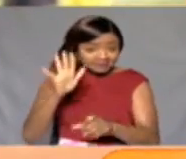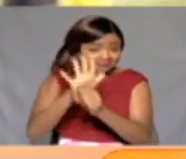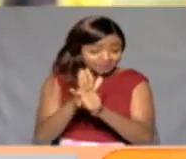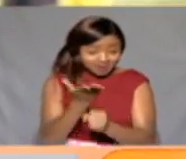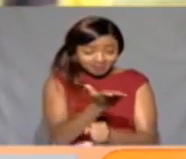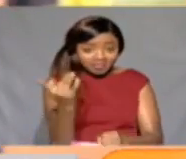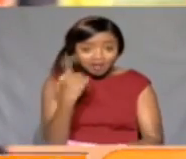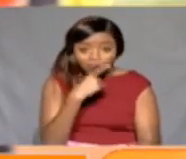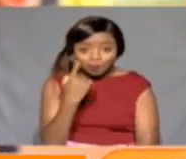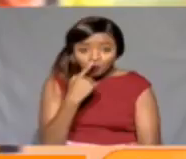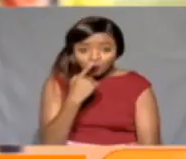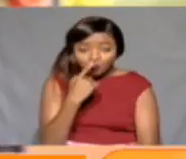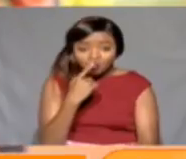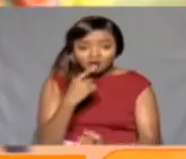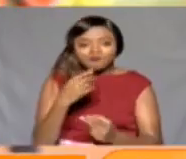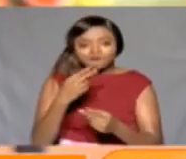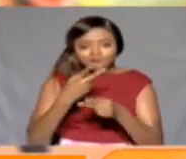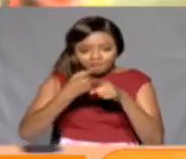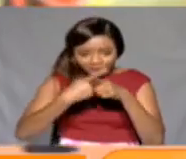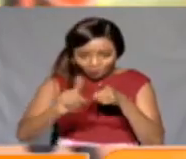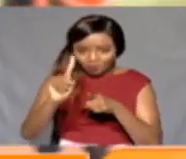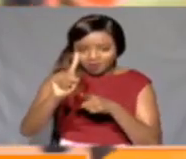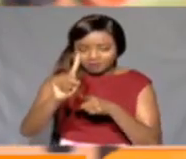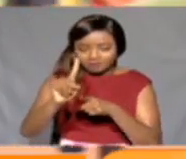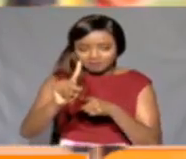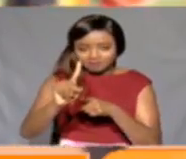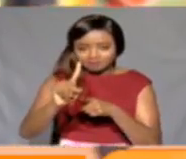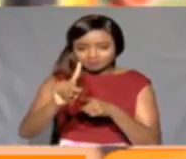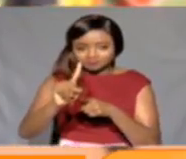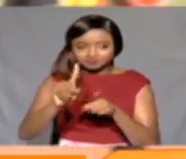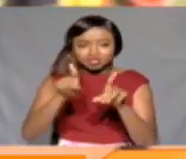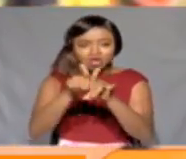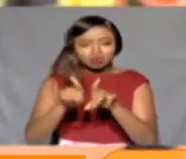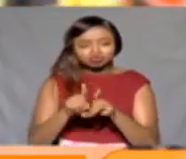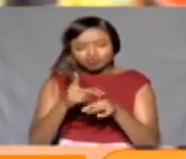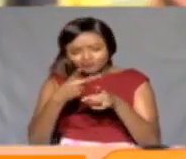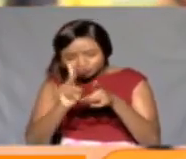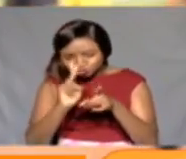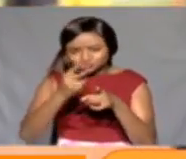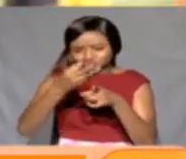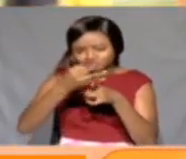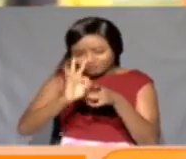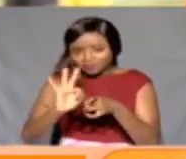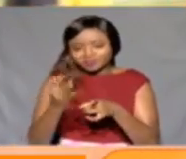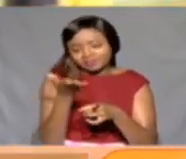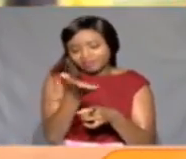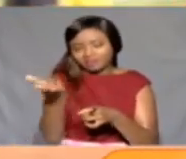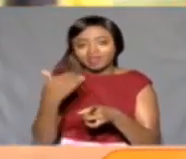1s, and we have quite a number at Form 2, Form 3.